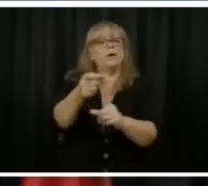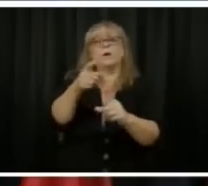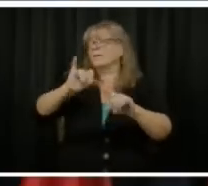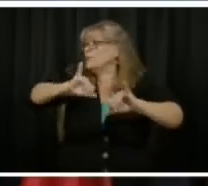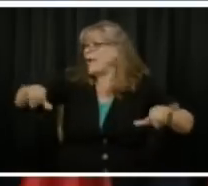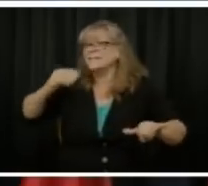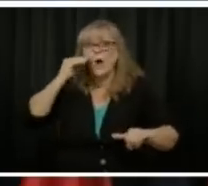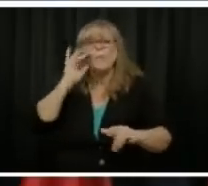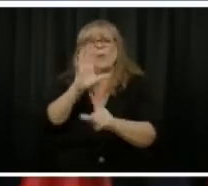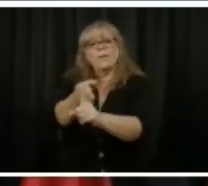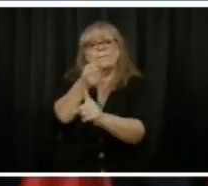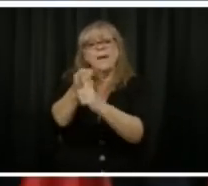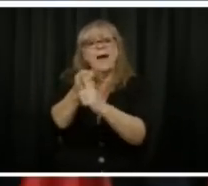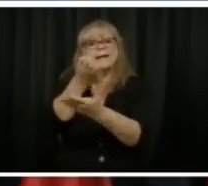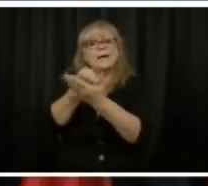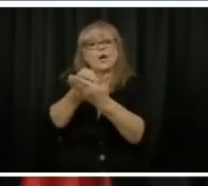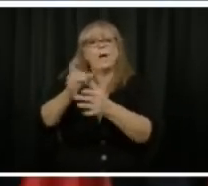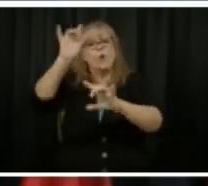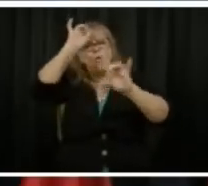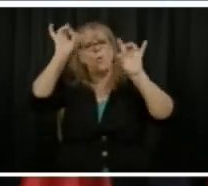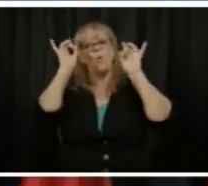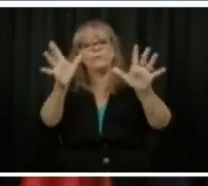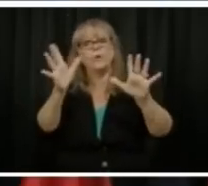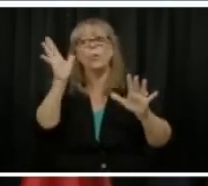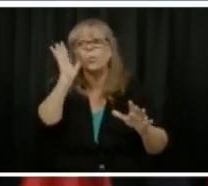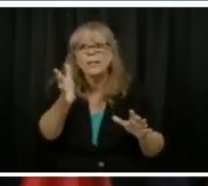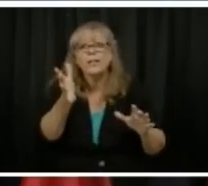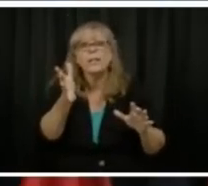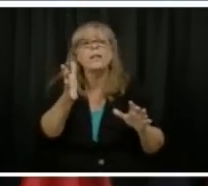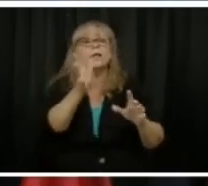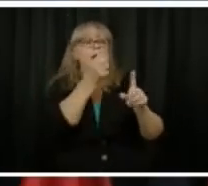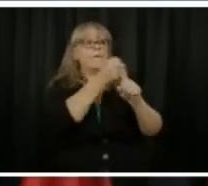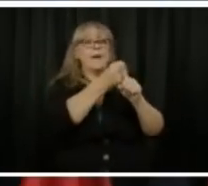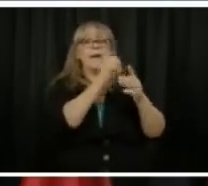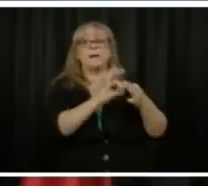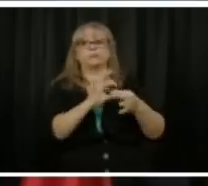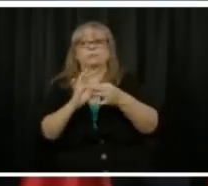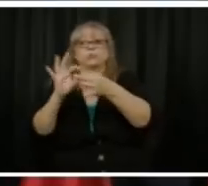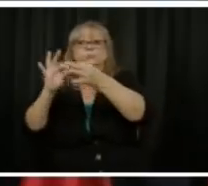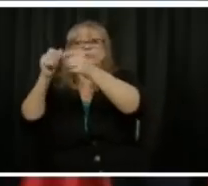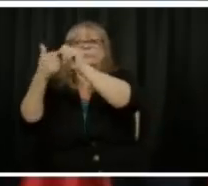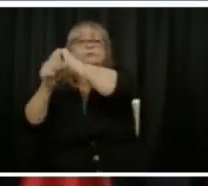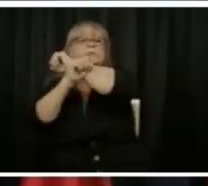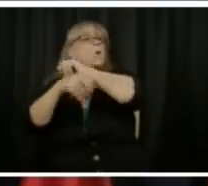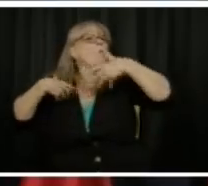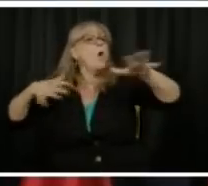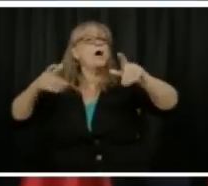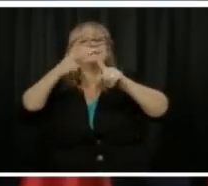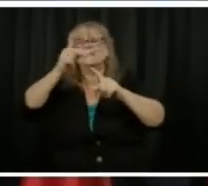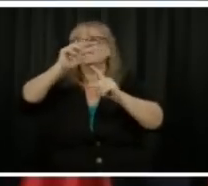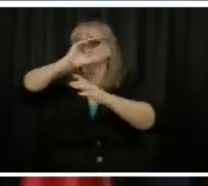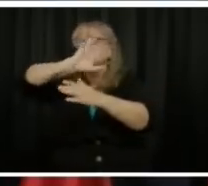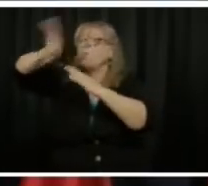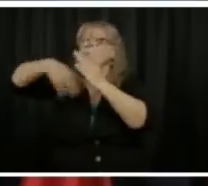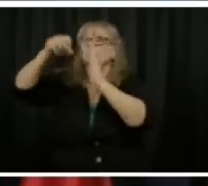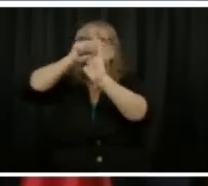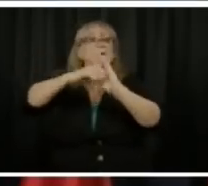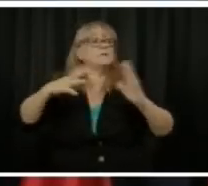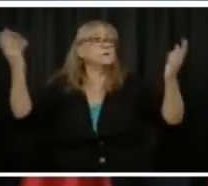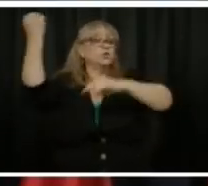the need for statewide disruption. What is also at stake is our children's ability to head back into the